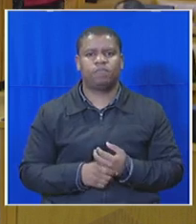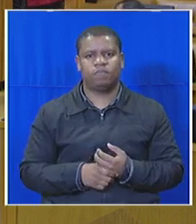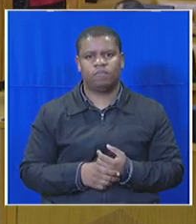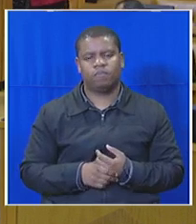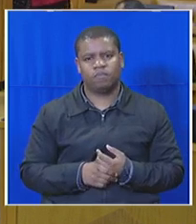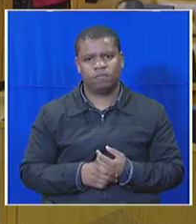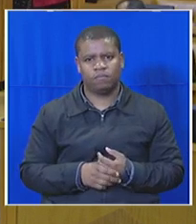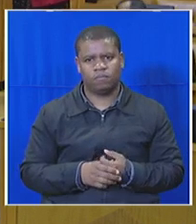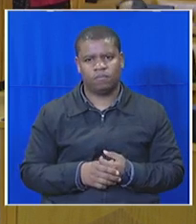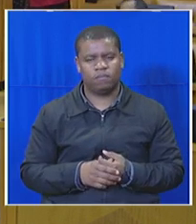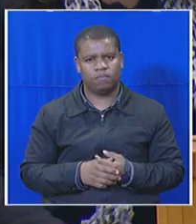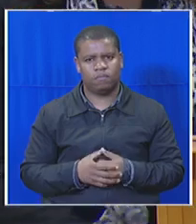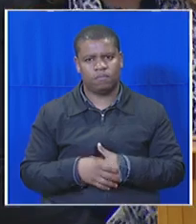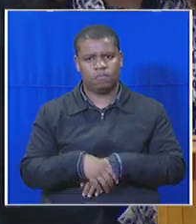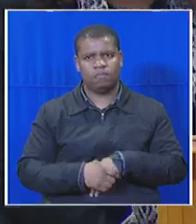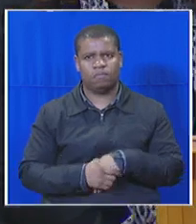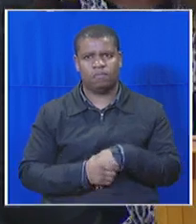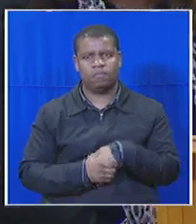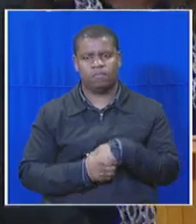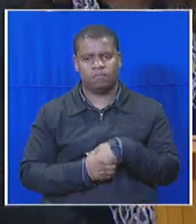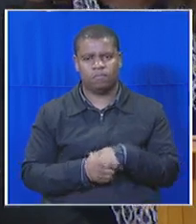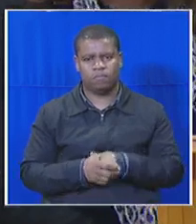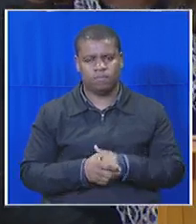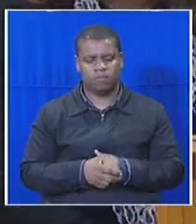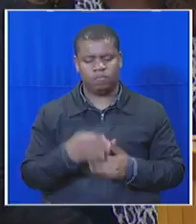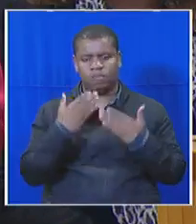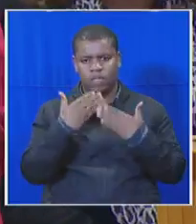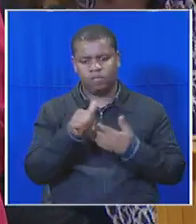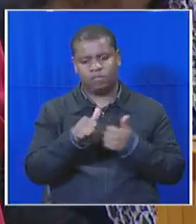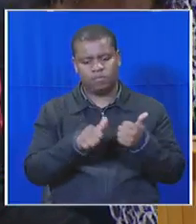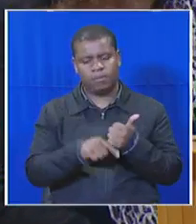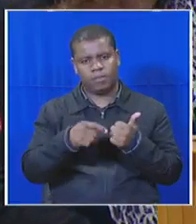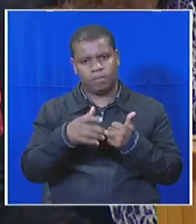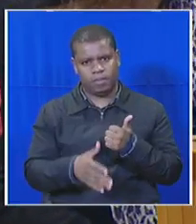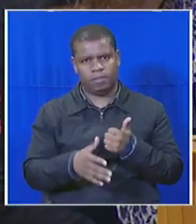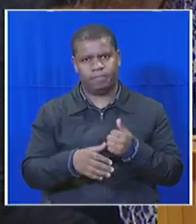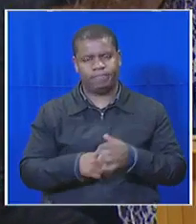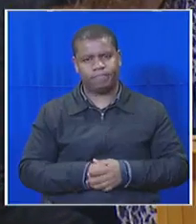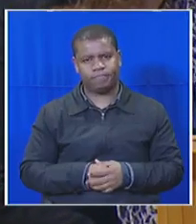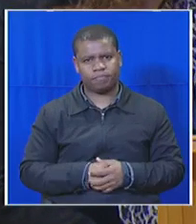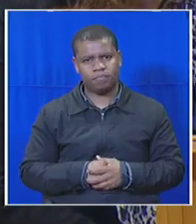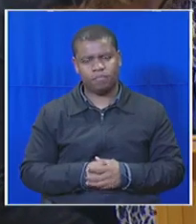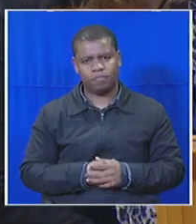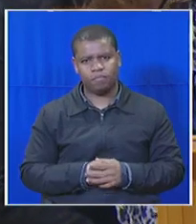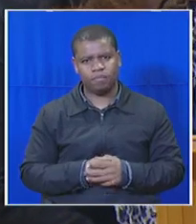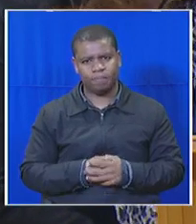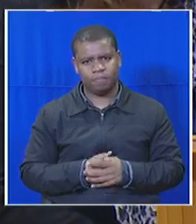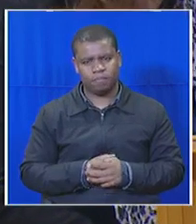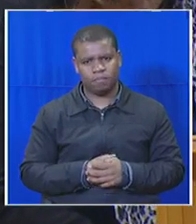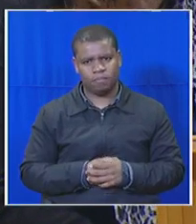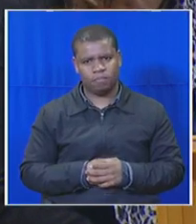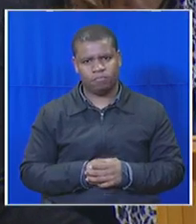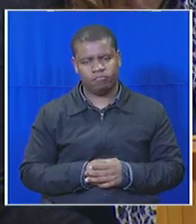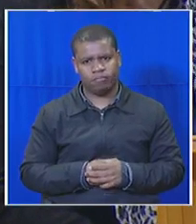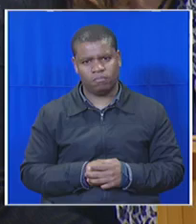Ngibonge lapho Deputy Speaker. Ngithi ngokulandelayo ake